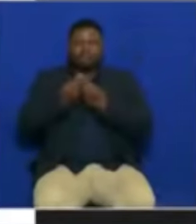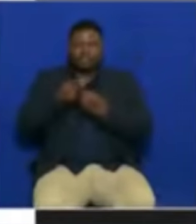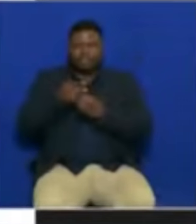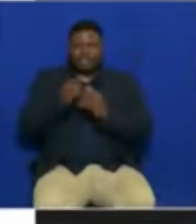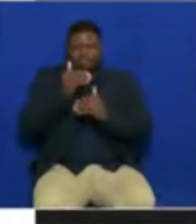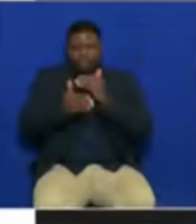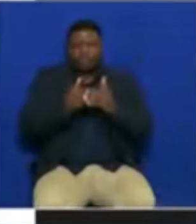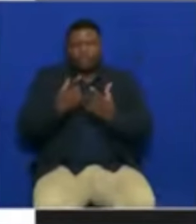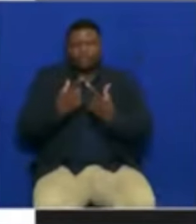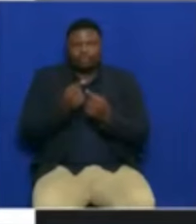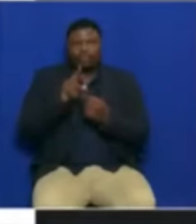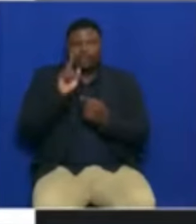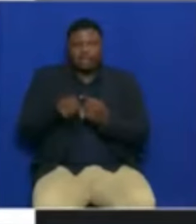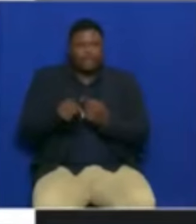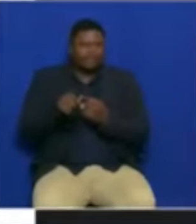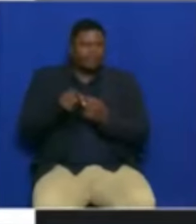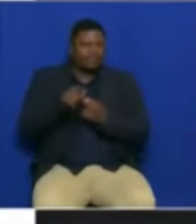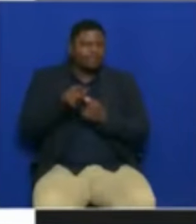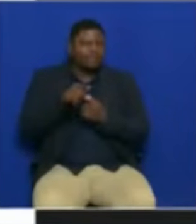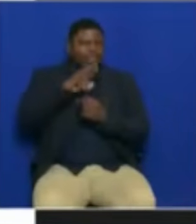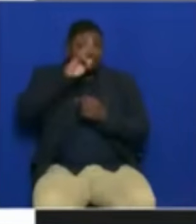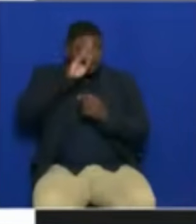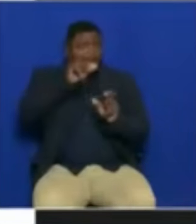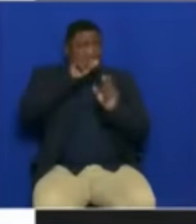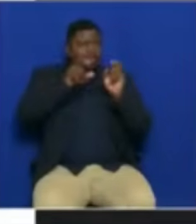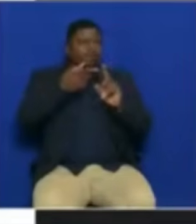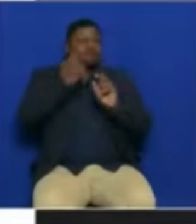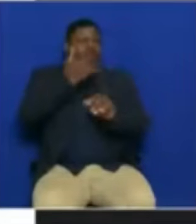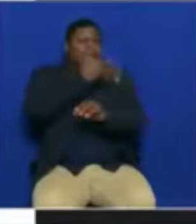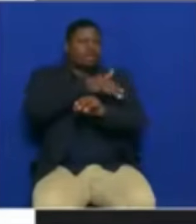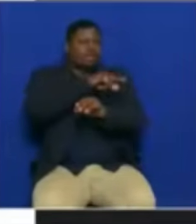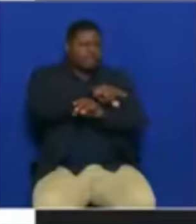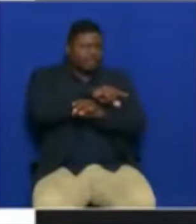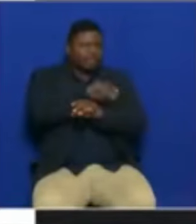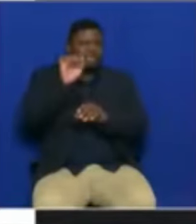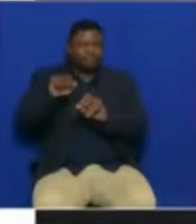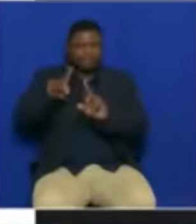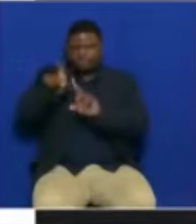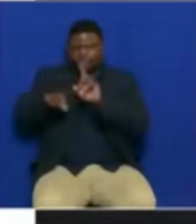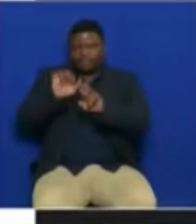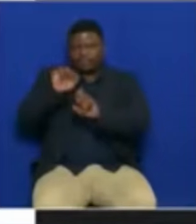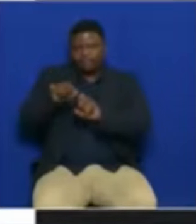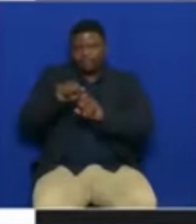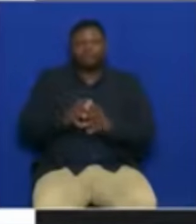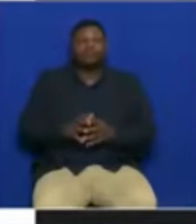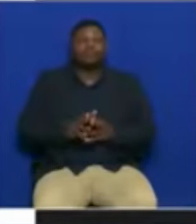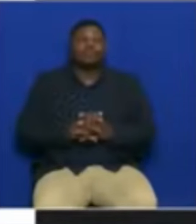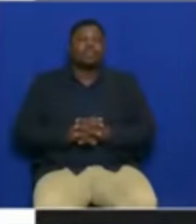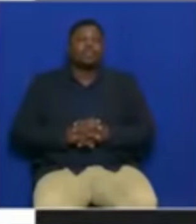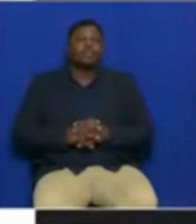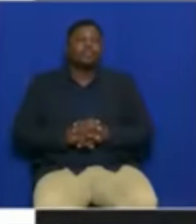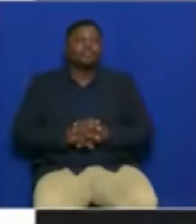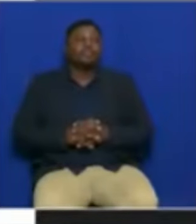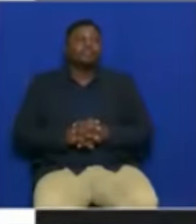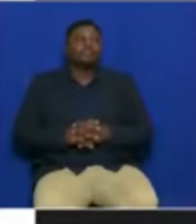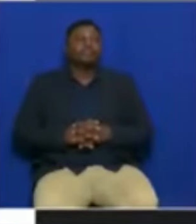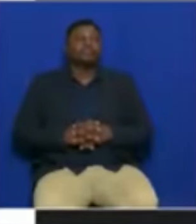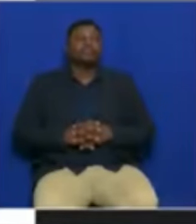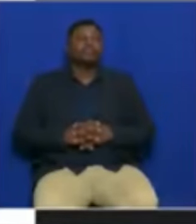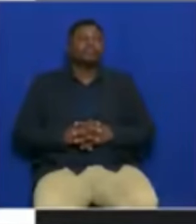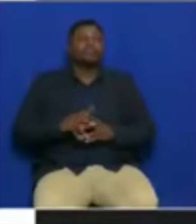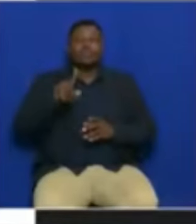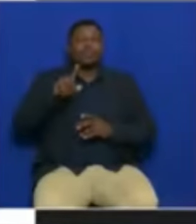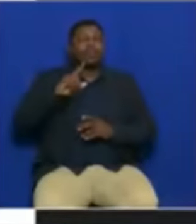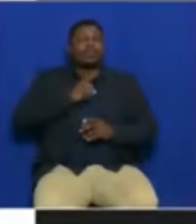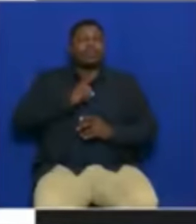civilian people will have the vetting done. I see what my question Yes. is coming. What is the source of that claim? On what basis do